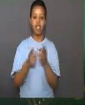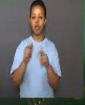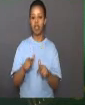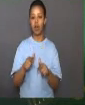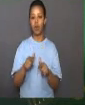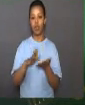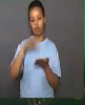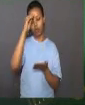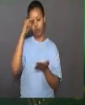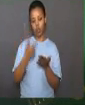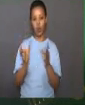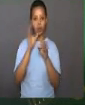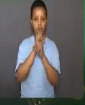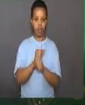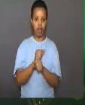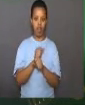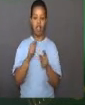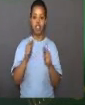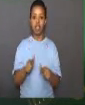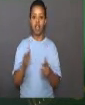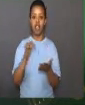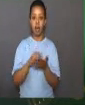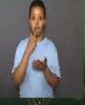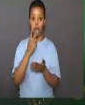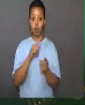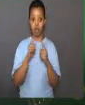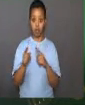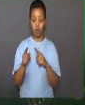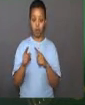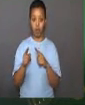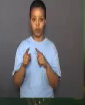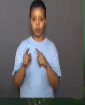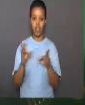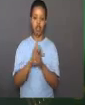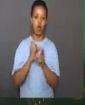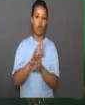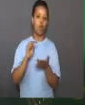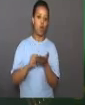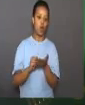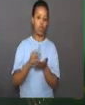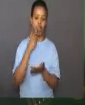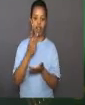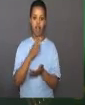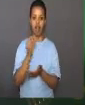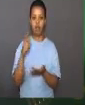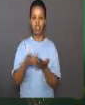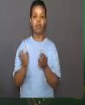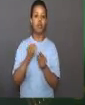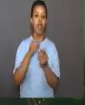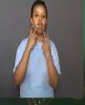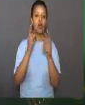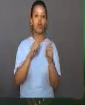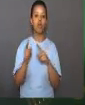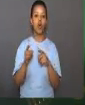end of our lesson. Today, we reviewed organic molecules and learned